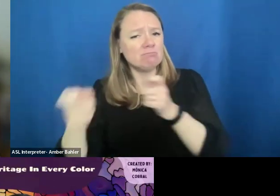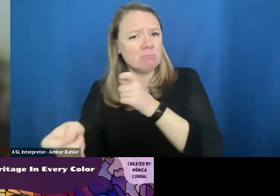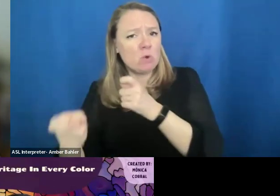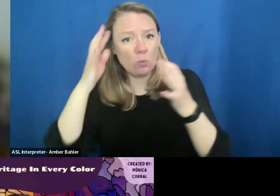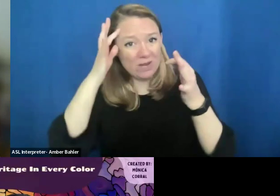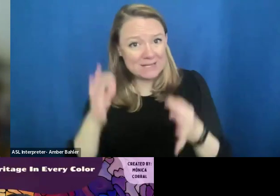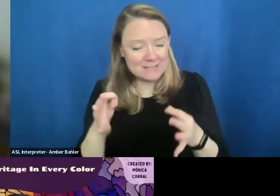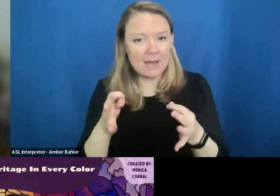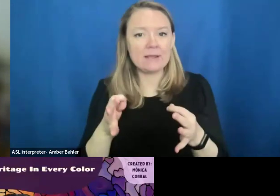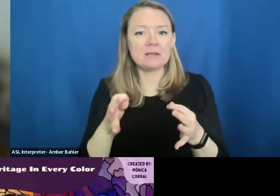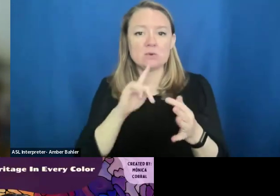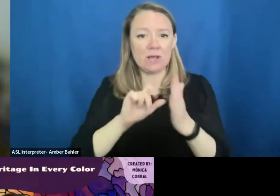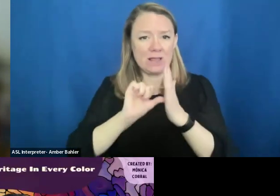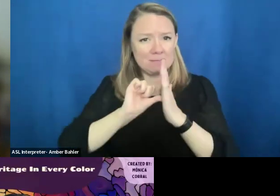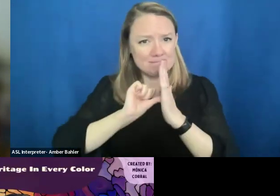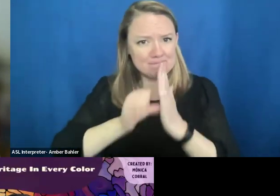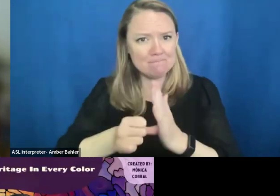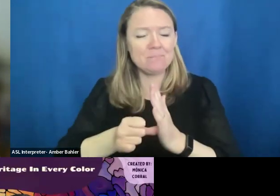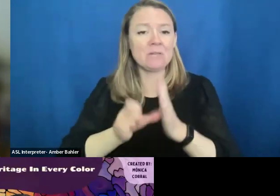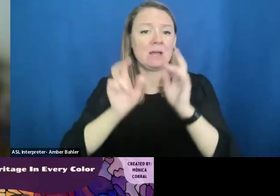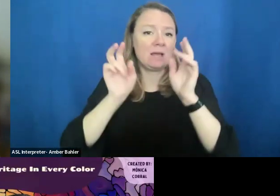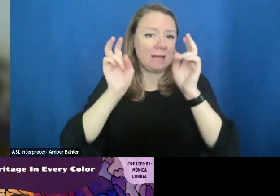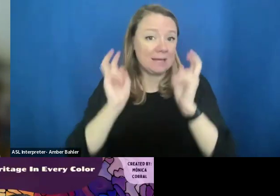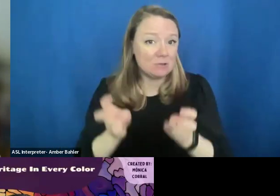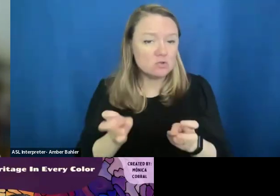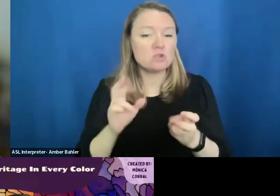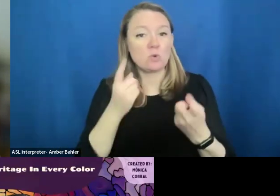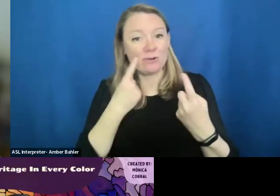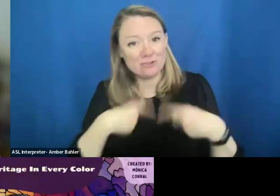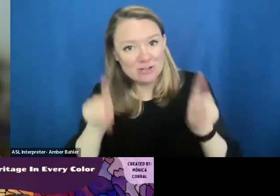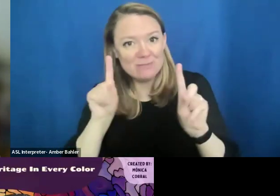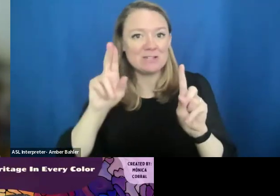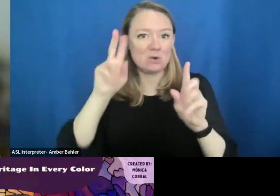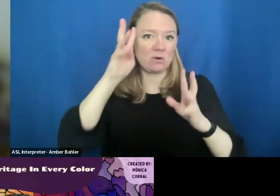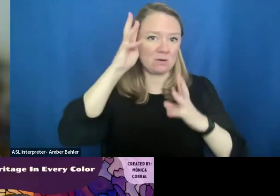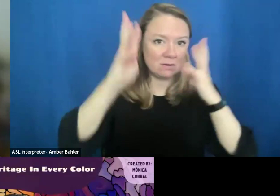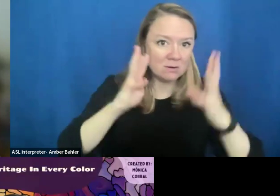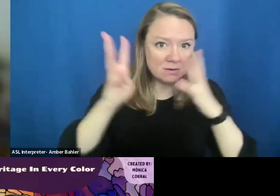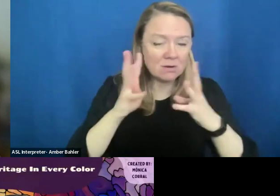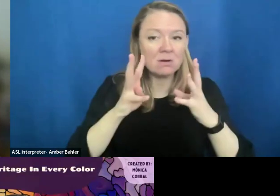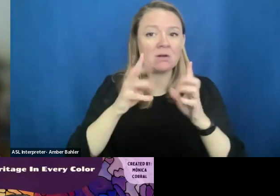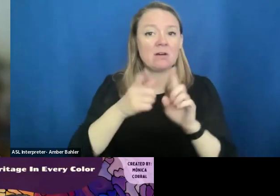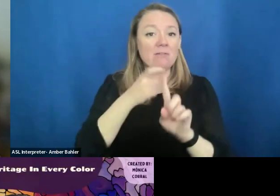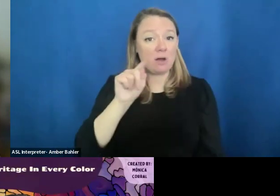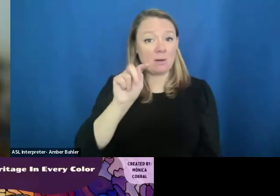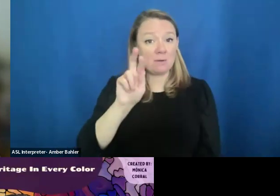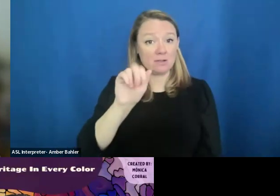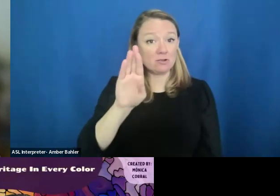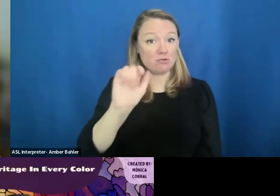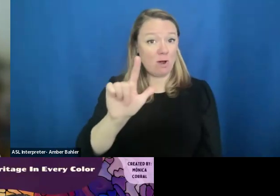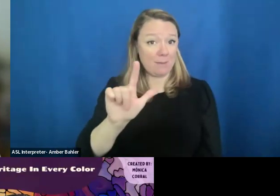issues or achievements or innovations coming from the tribal side